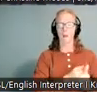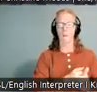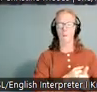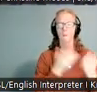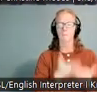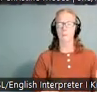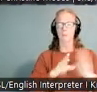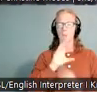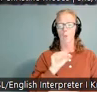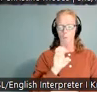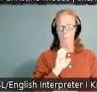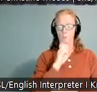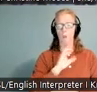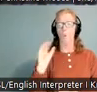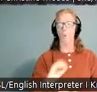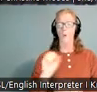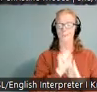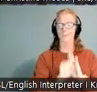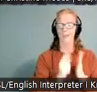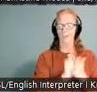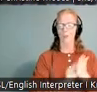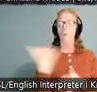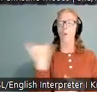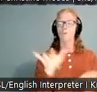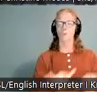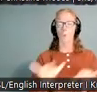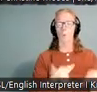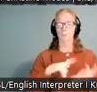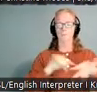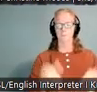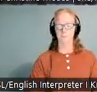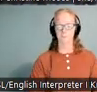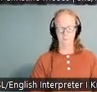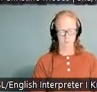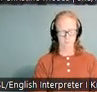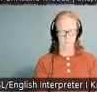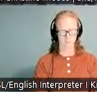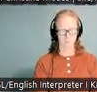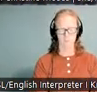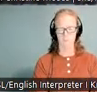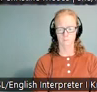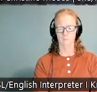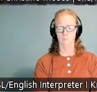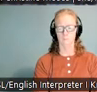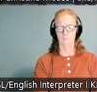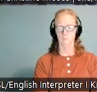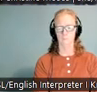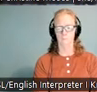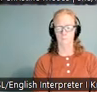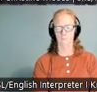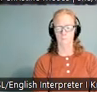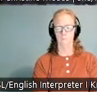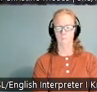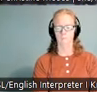law, and is being recorded. For this meeting, the chat function is enabled